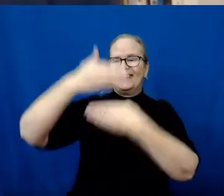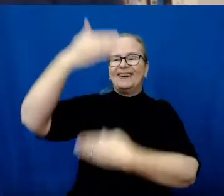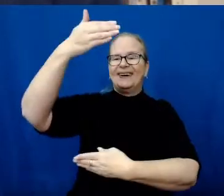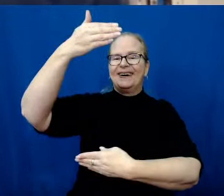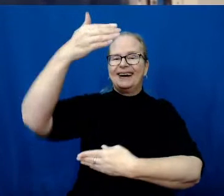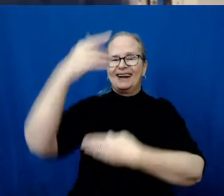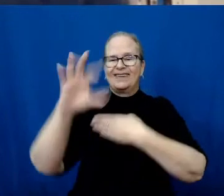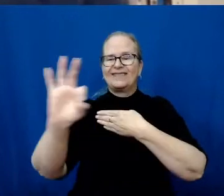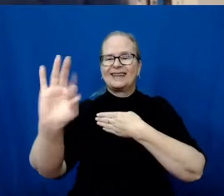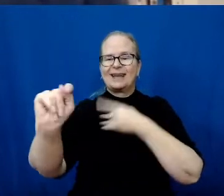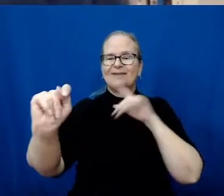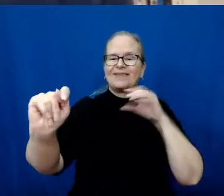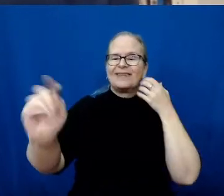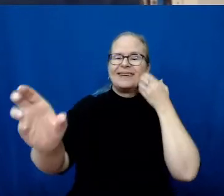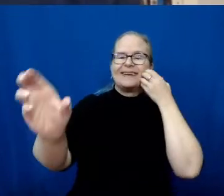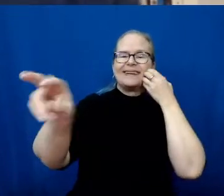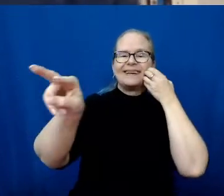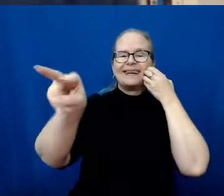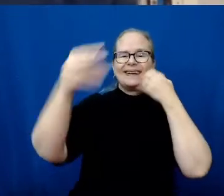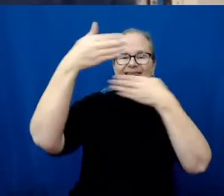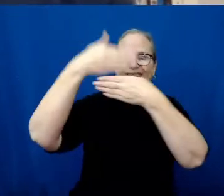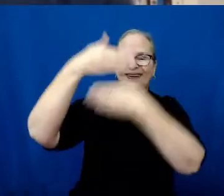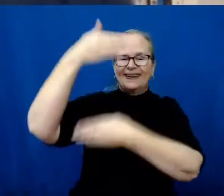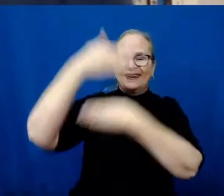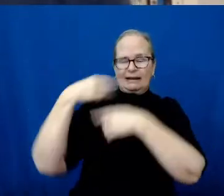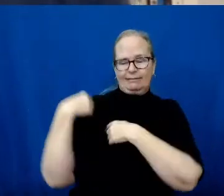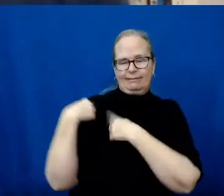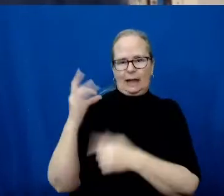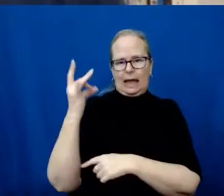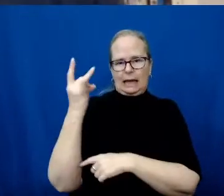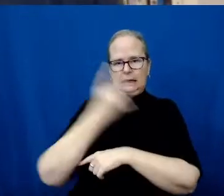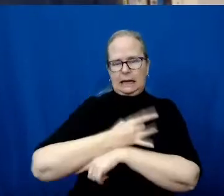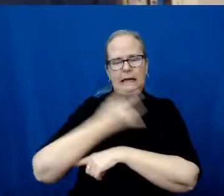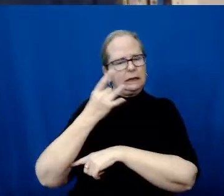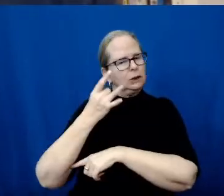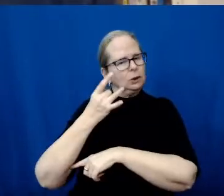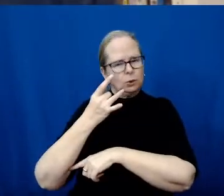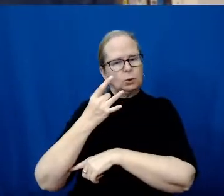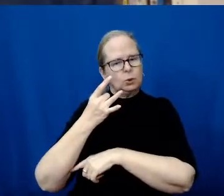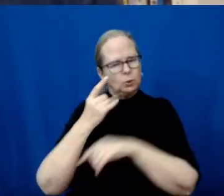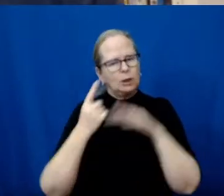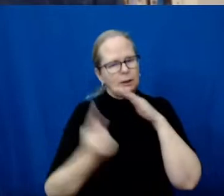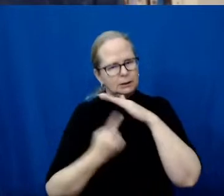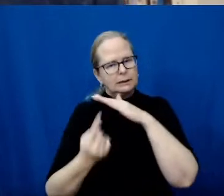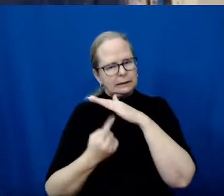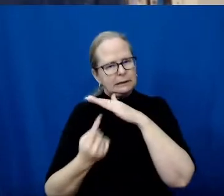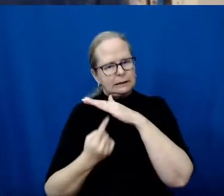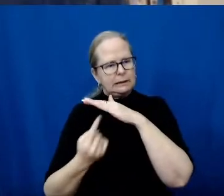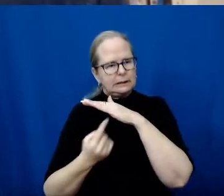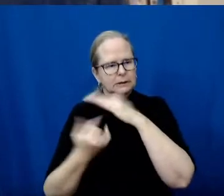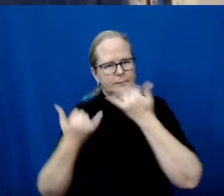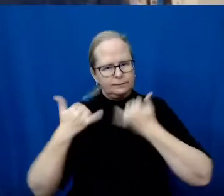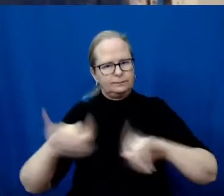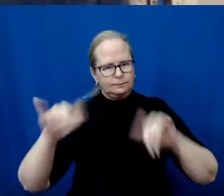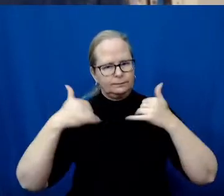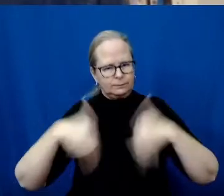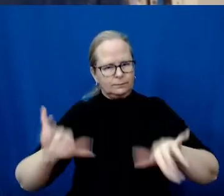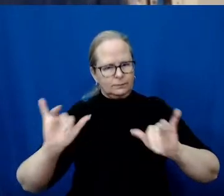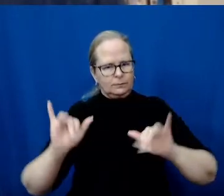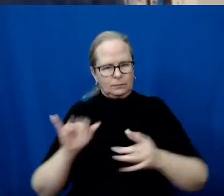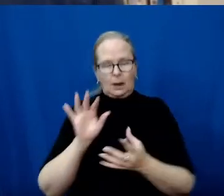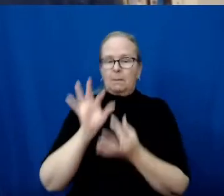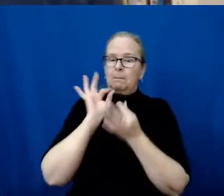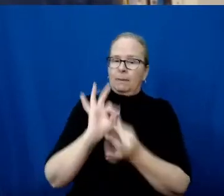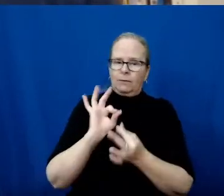were isolating, so it wasn't ideal, but we're very fortunate. My kids